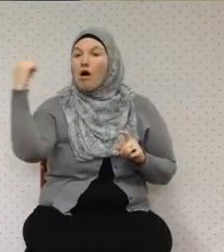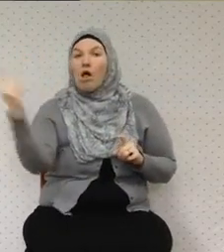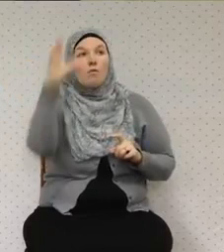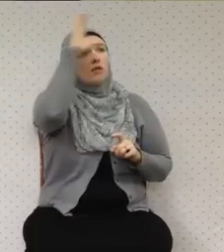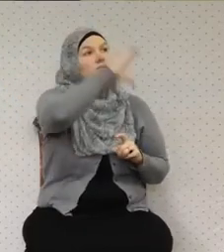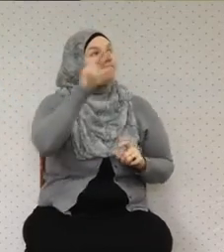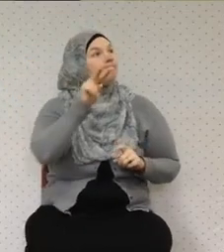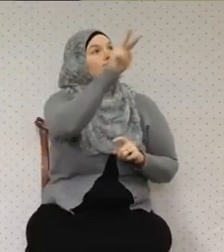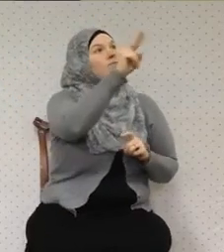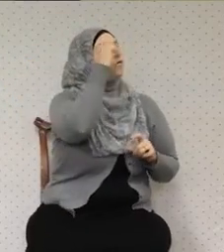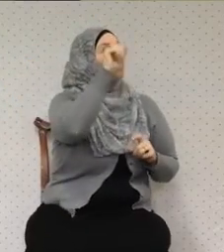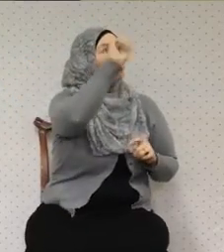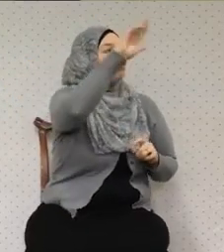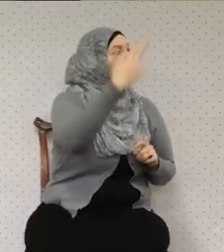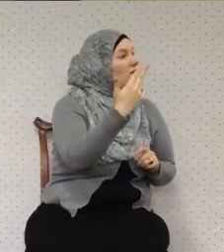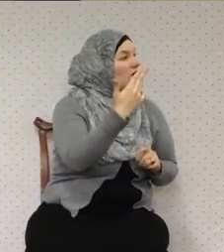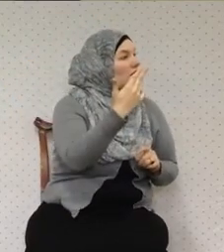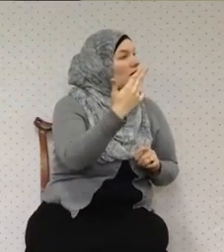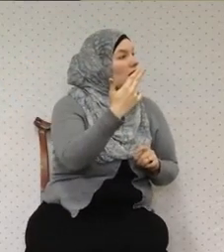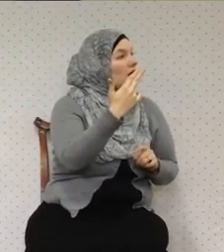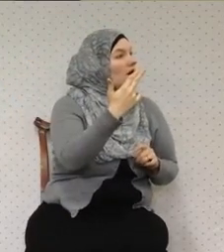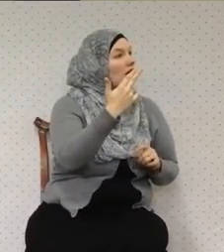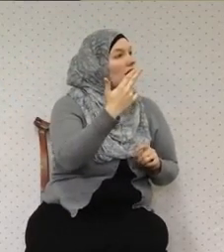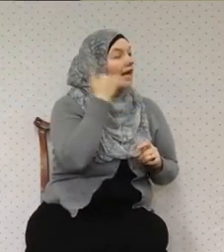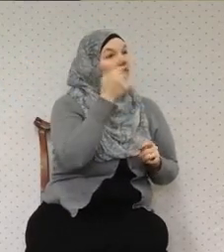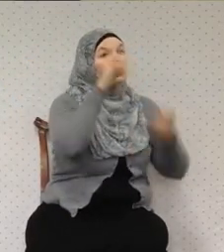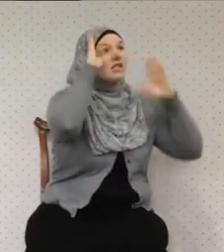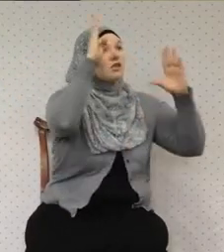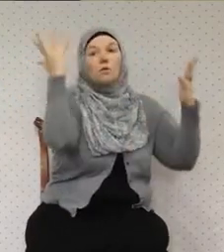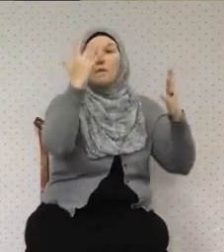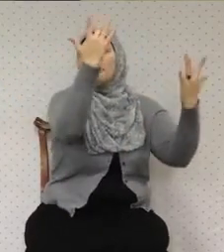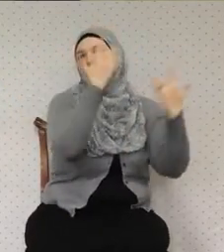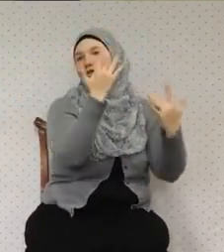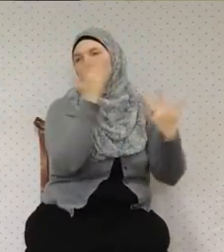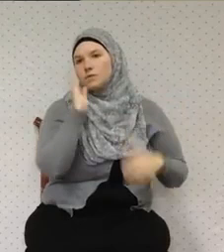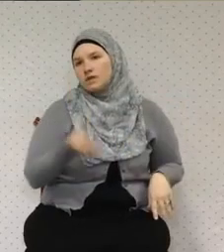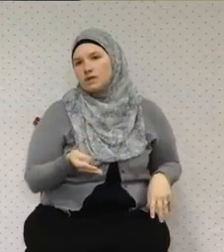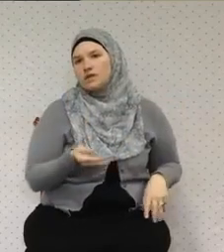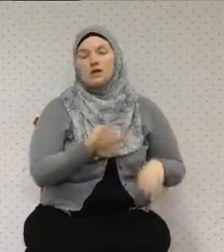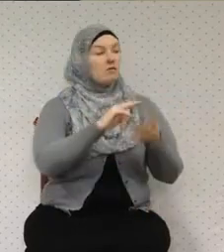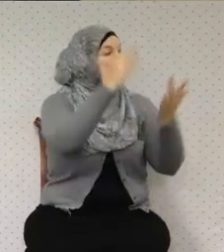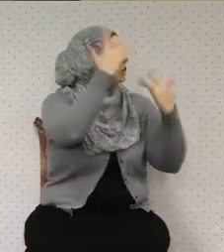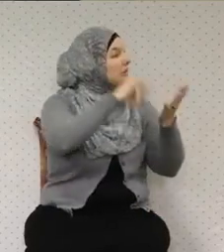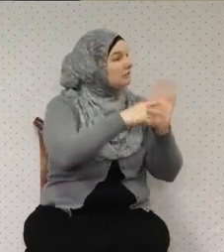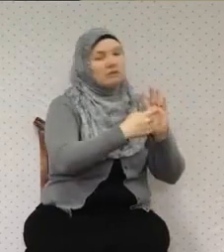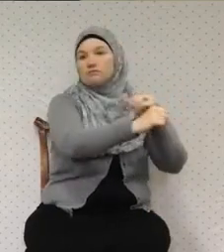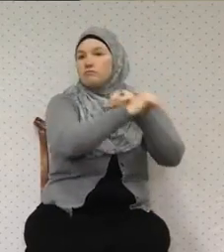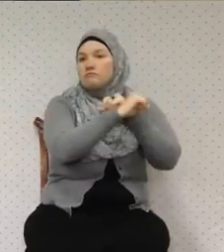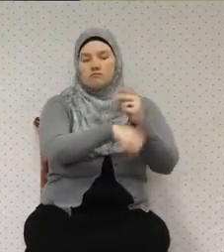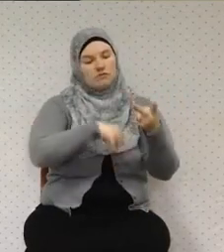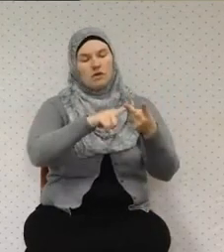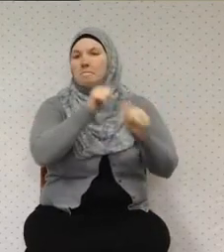him, what you get of his attention is mercy, care, protection,